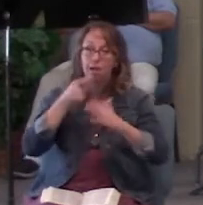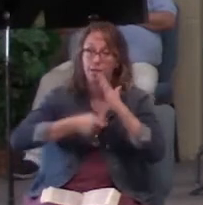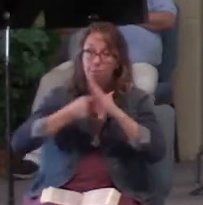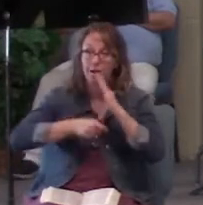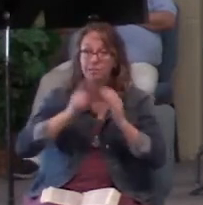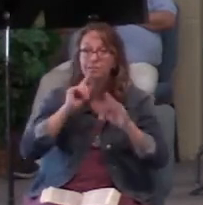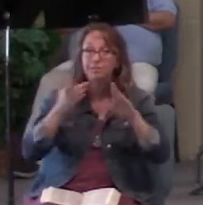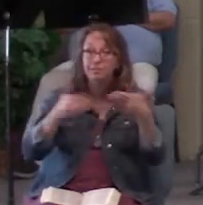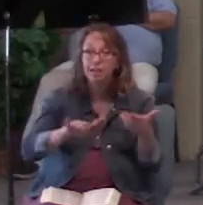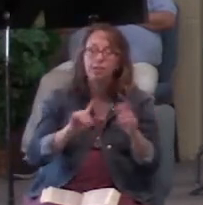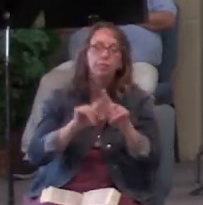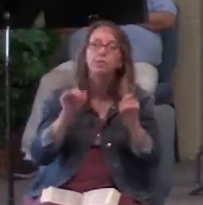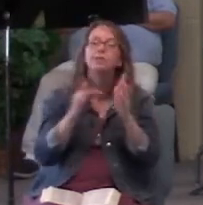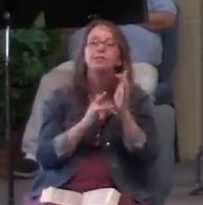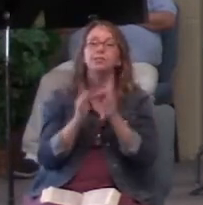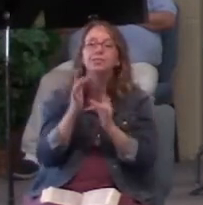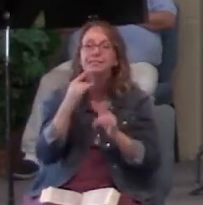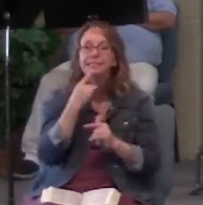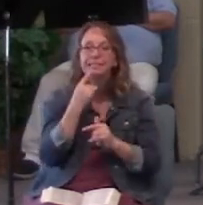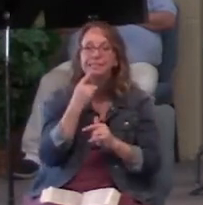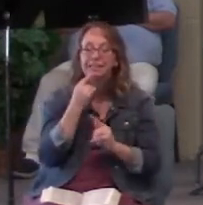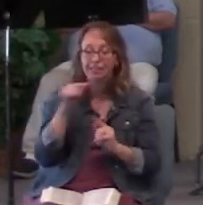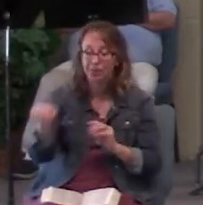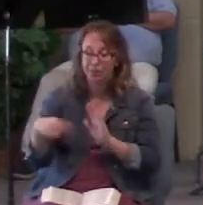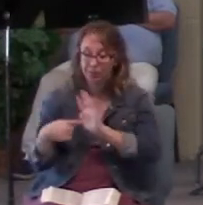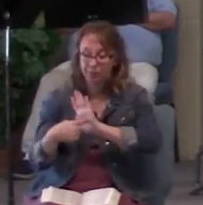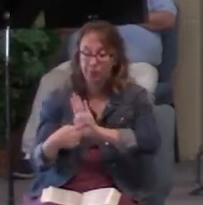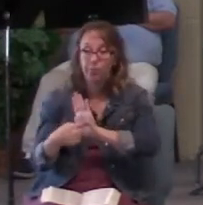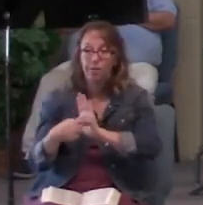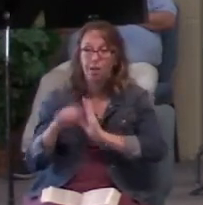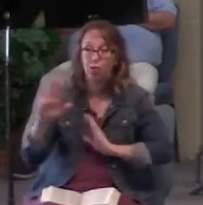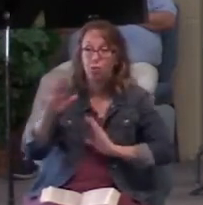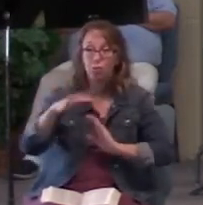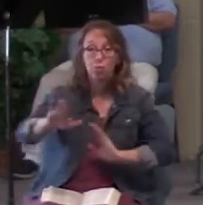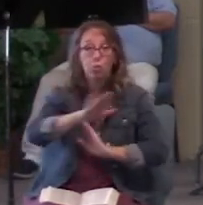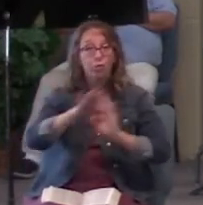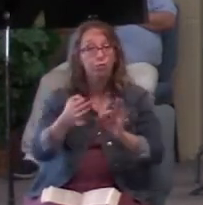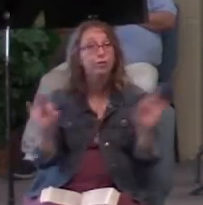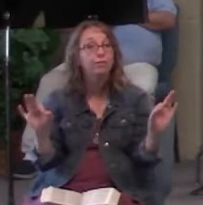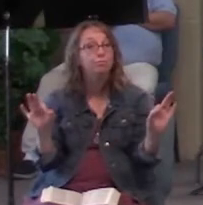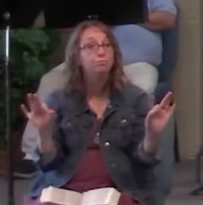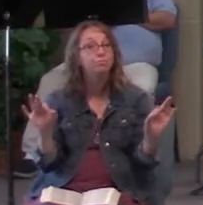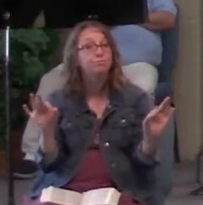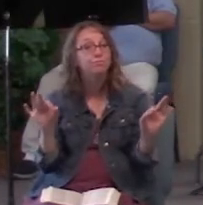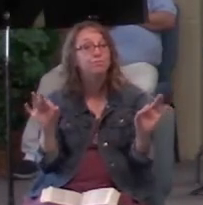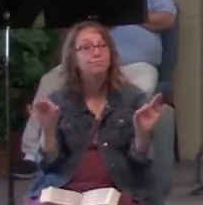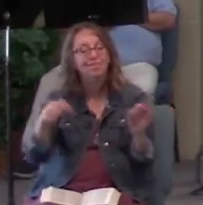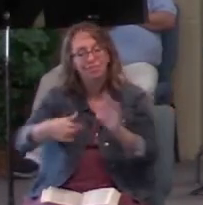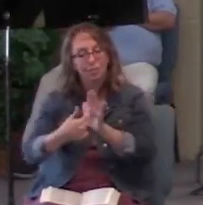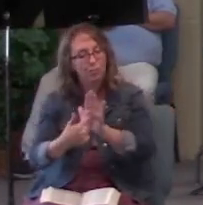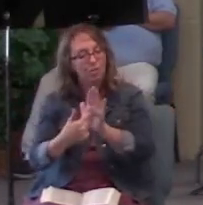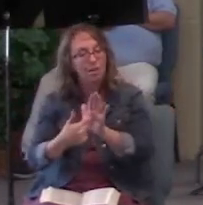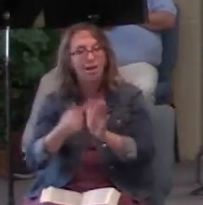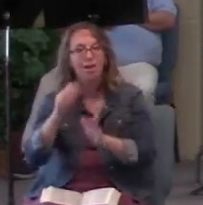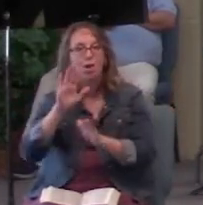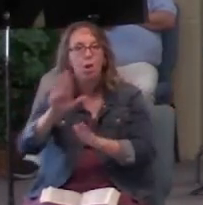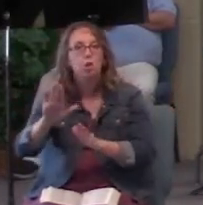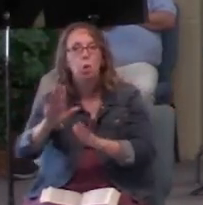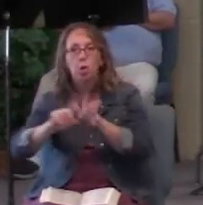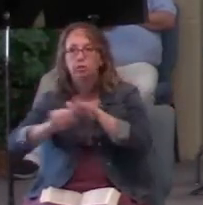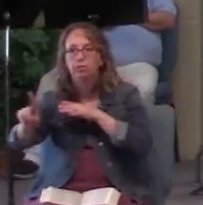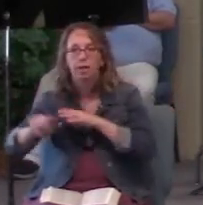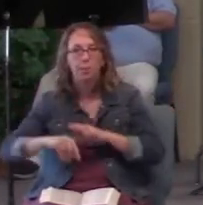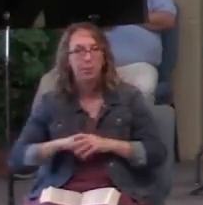said, this represents your freedom. This represents your